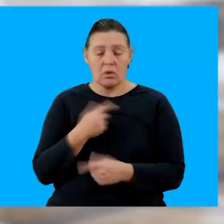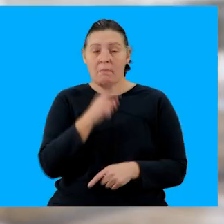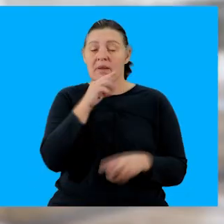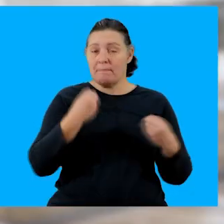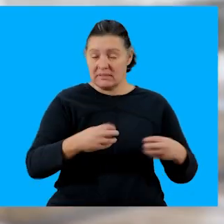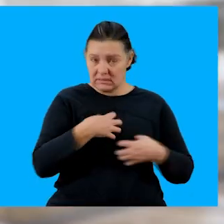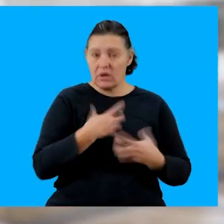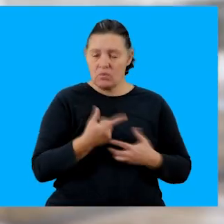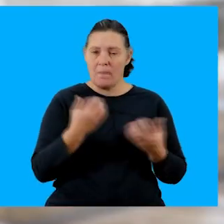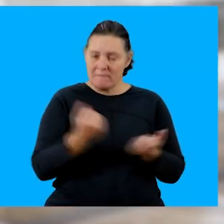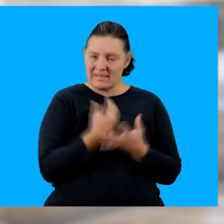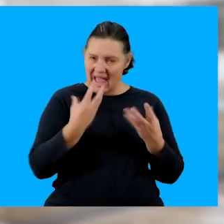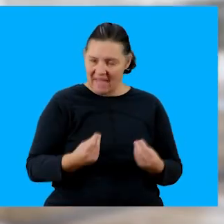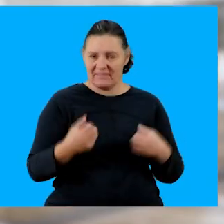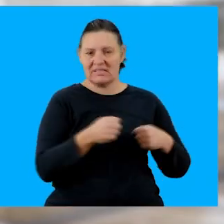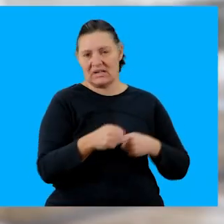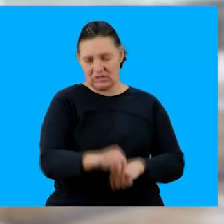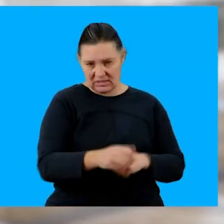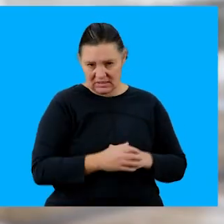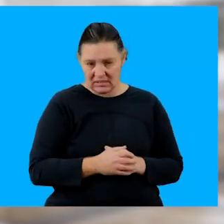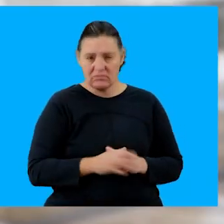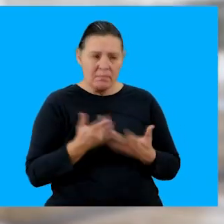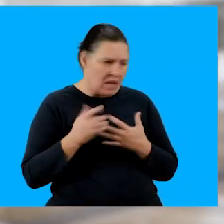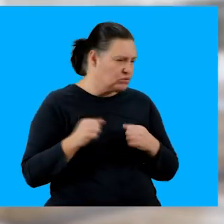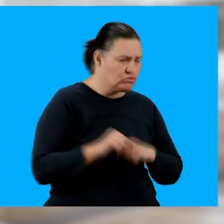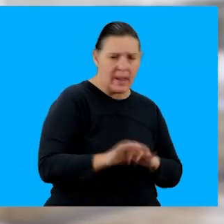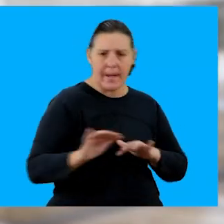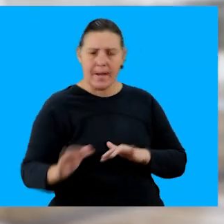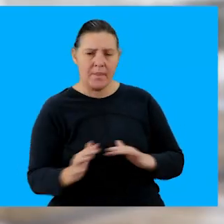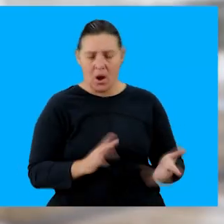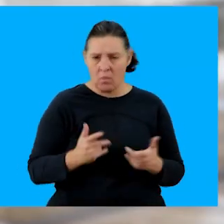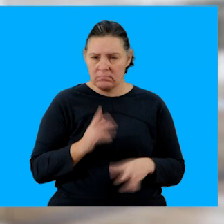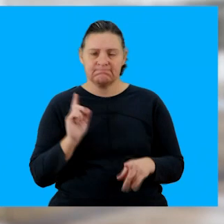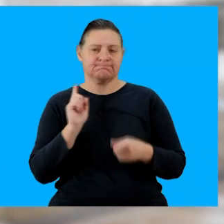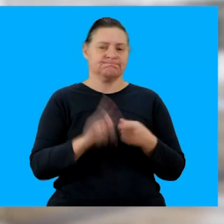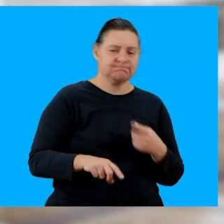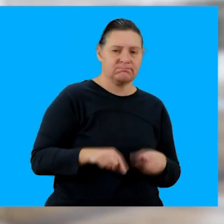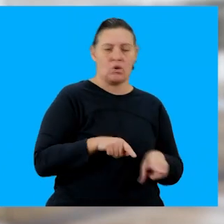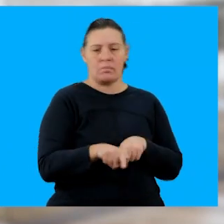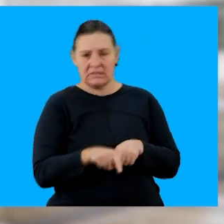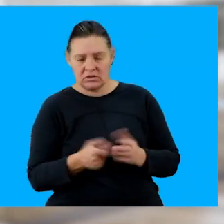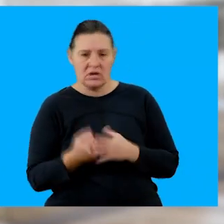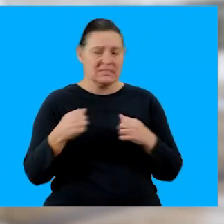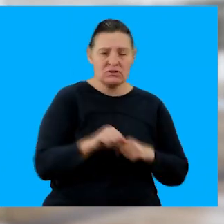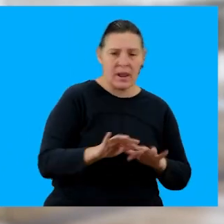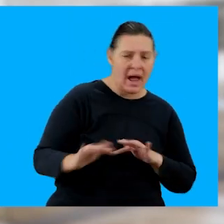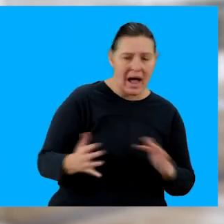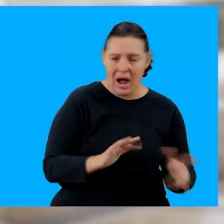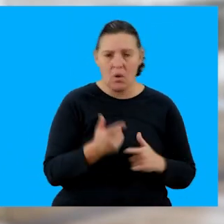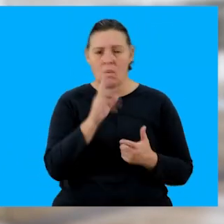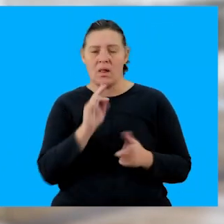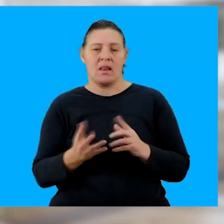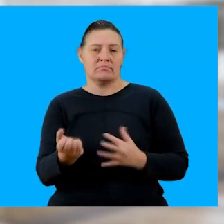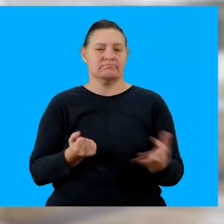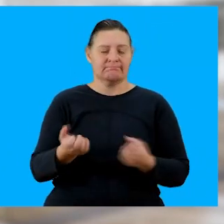entrepreneur, you need to have a strategy. Strategize on how you are going to overcome competition. Strategize on how